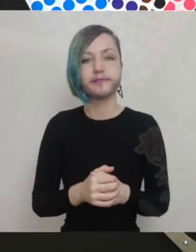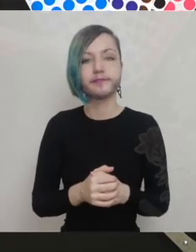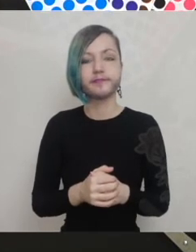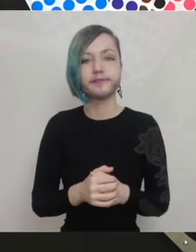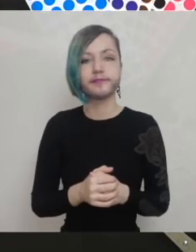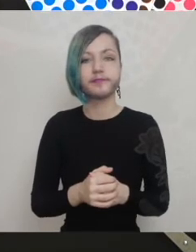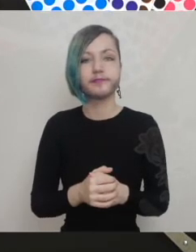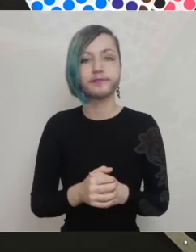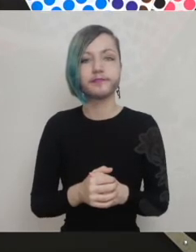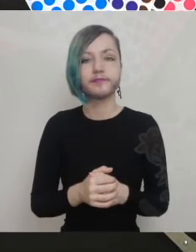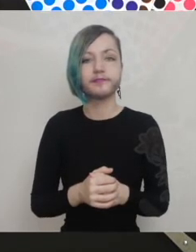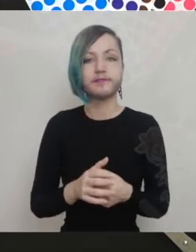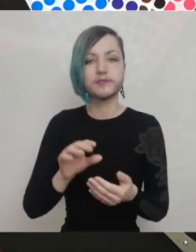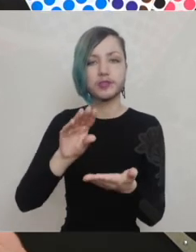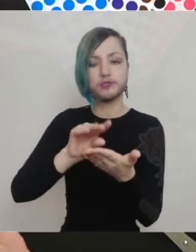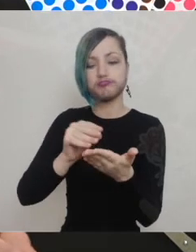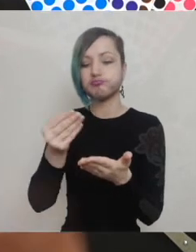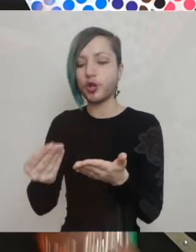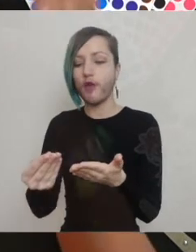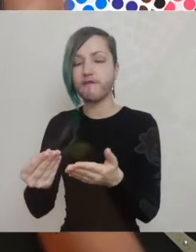Then you can just turn it over.